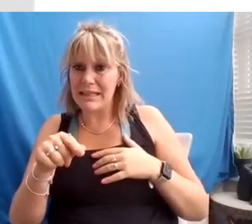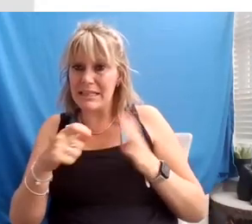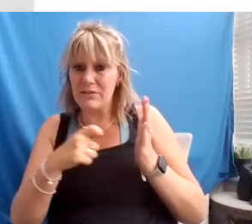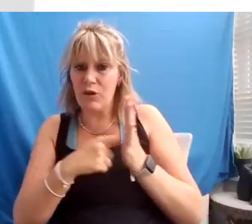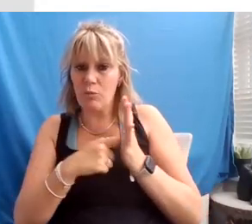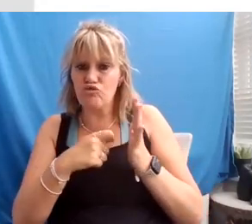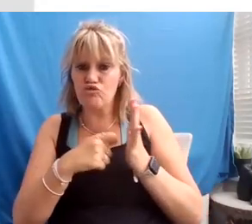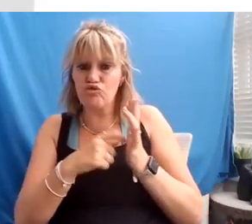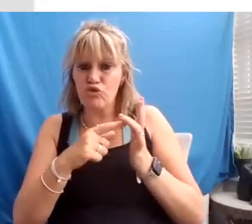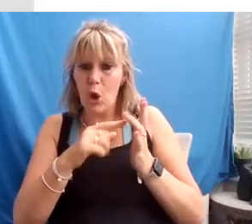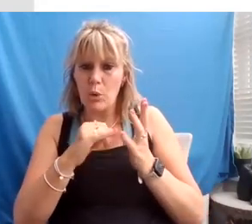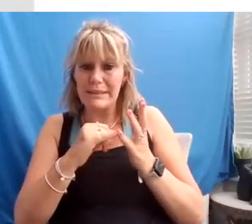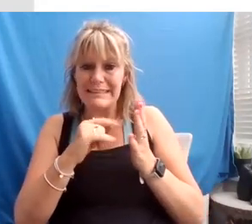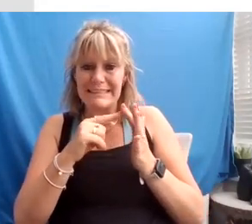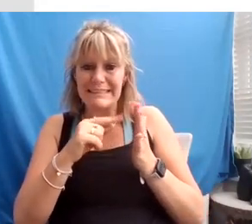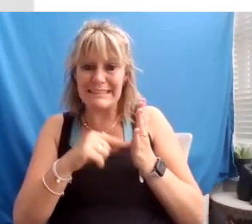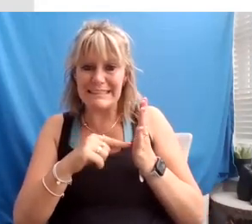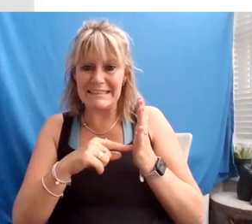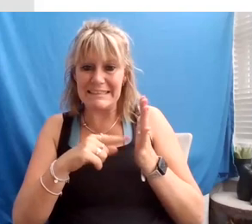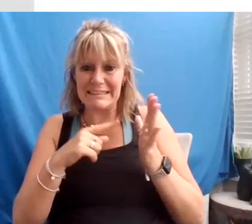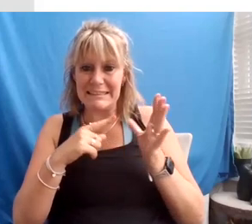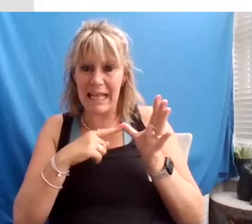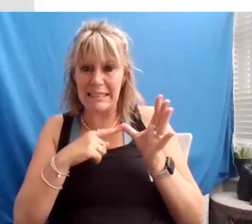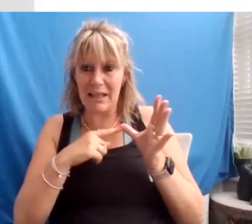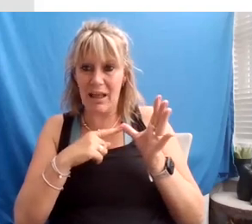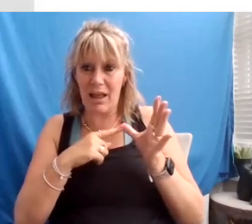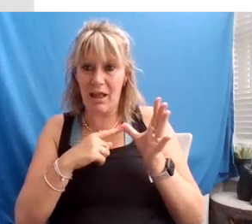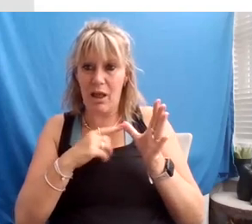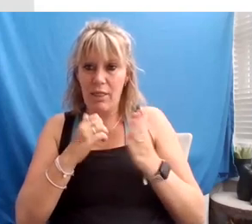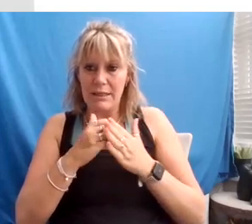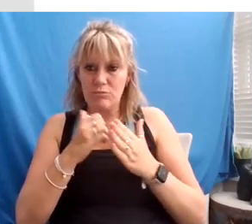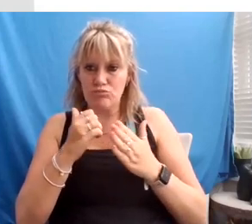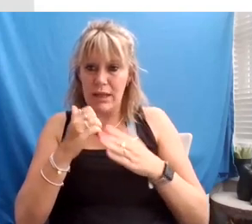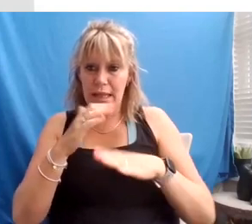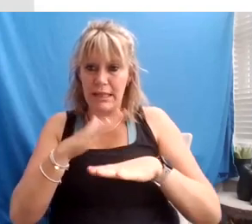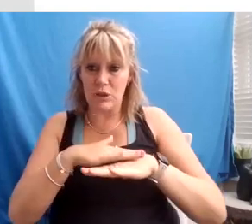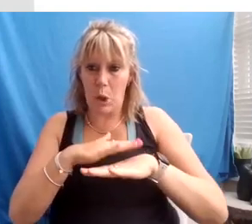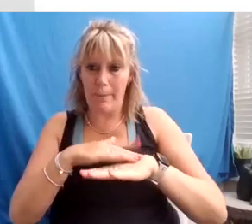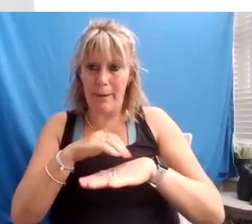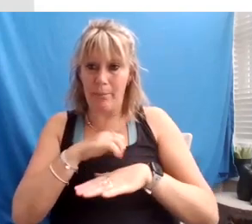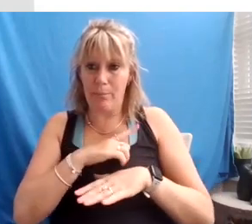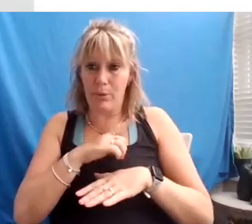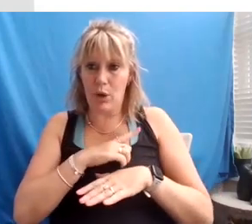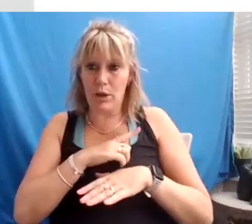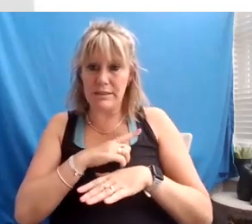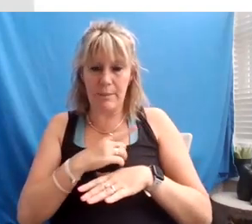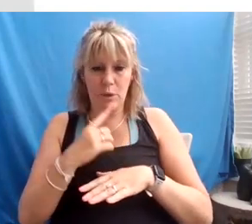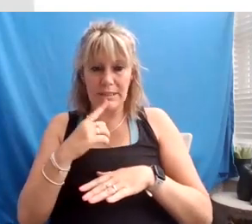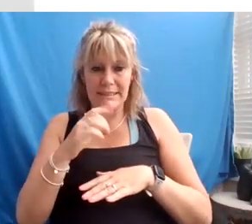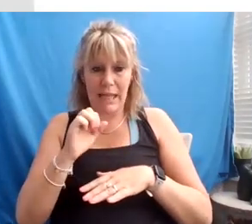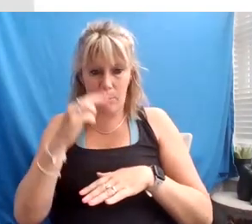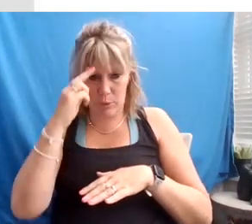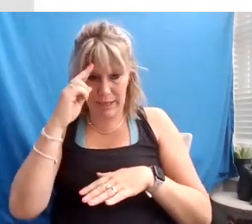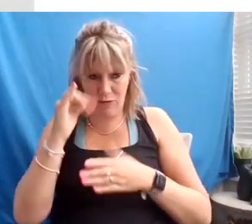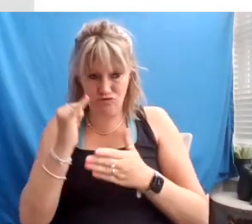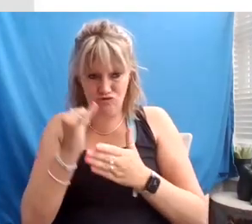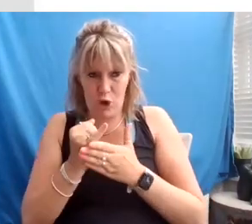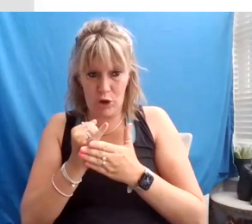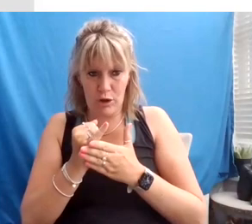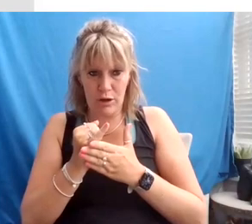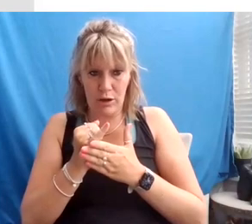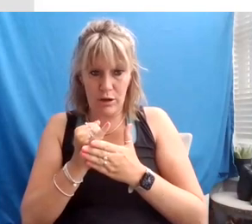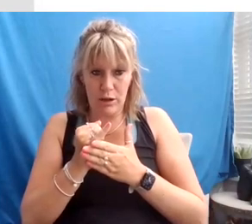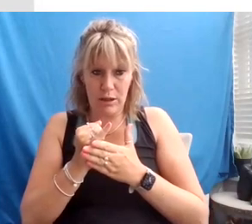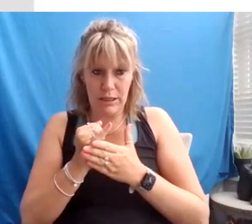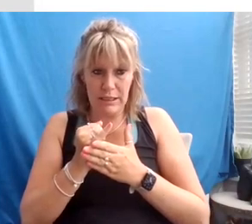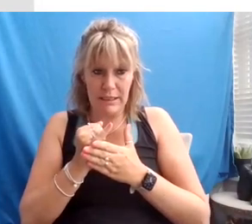Rosetta, that one. Well, that's brilliant timing because, and I'm going to pronounce your name wrong, I'm so sorry, Fi or